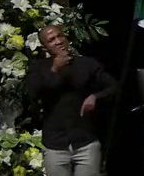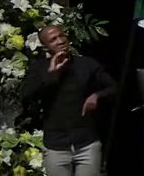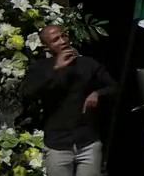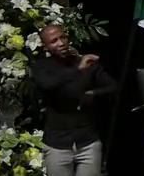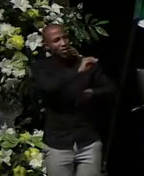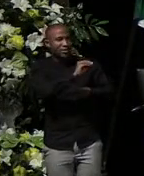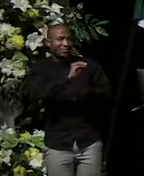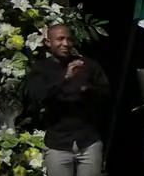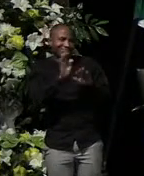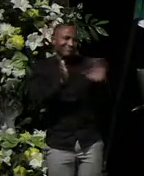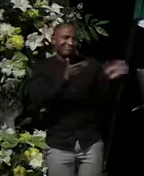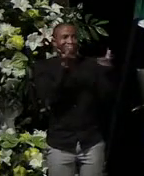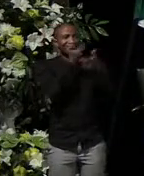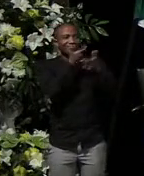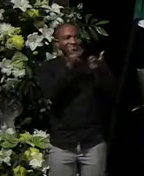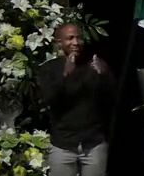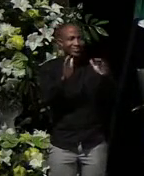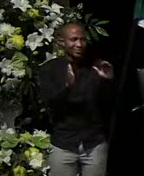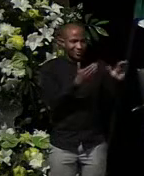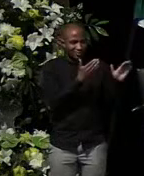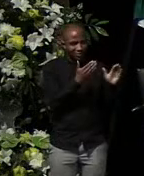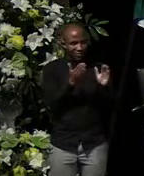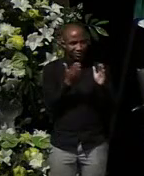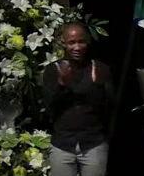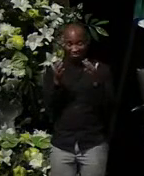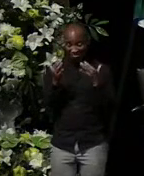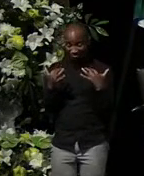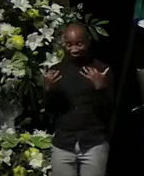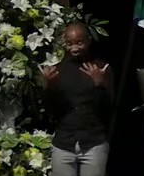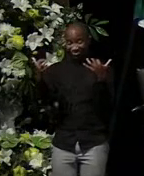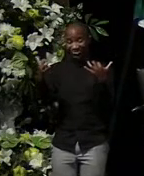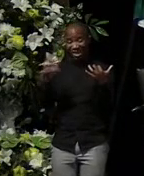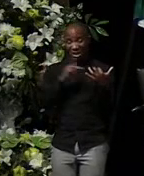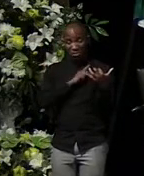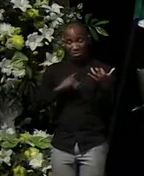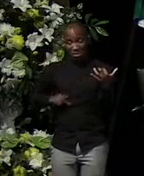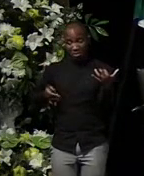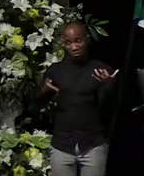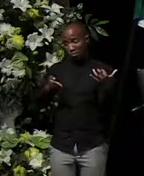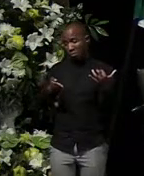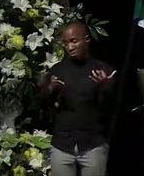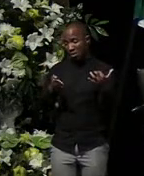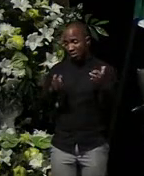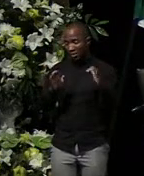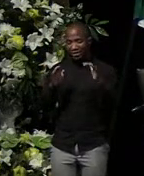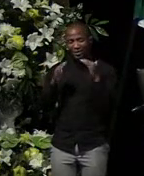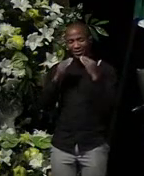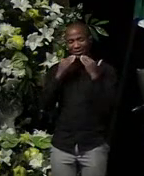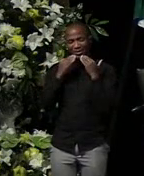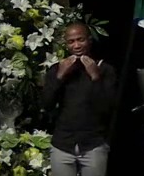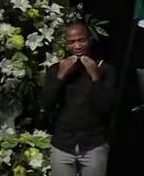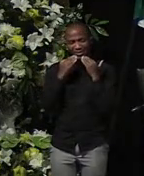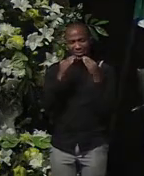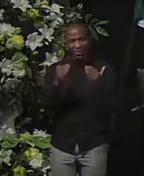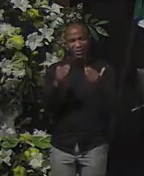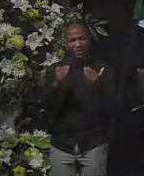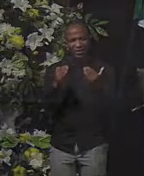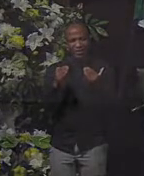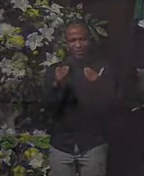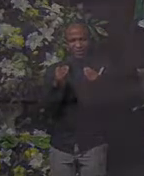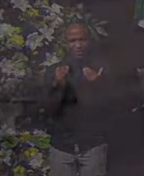uh I'm humbled to be in the presence of the Premier my question is one is that the theme is saying